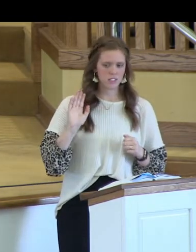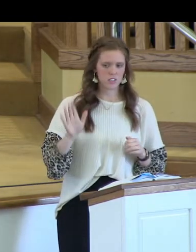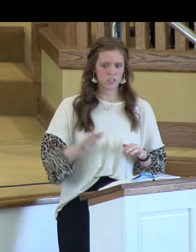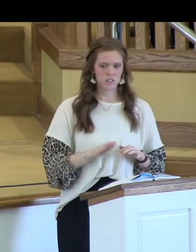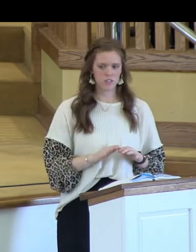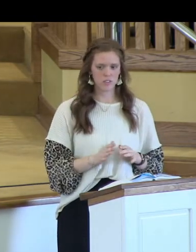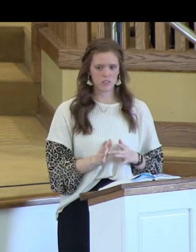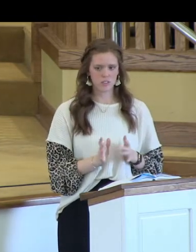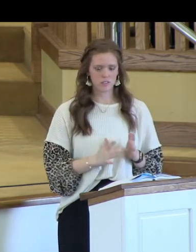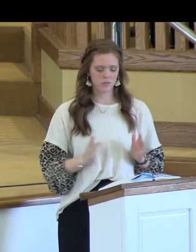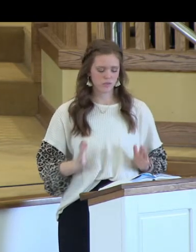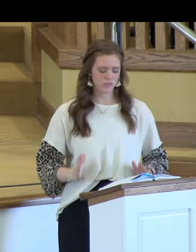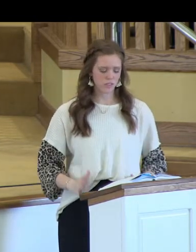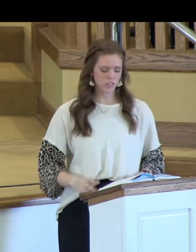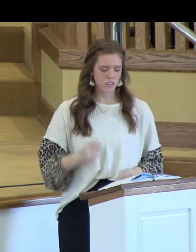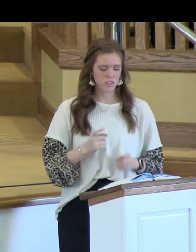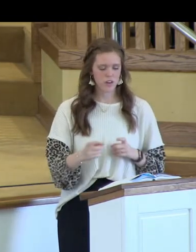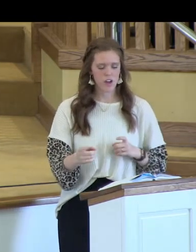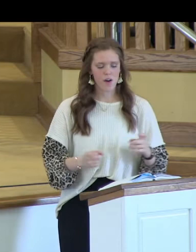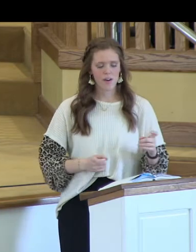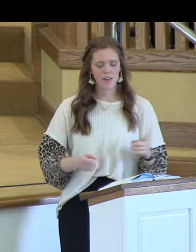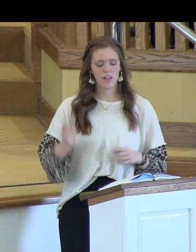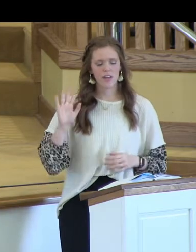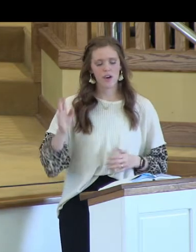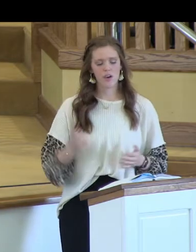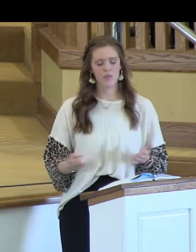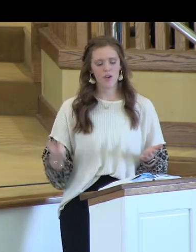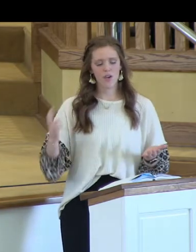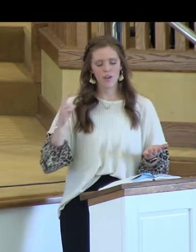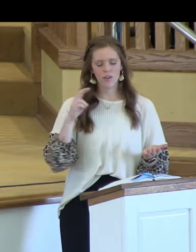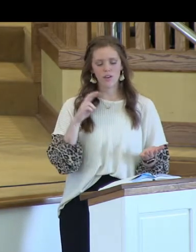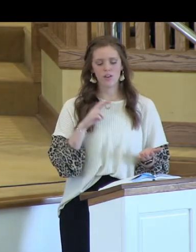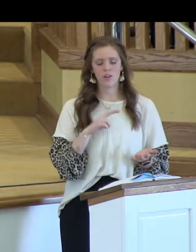saints to reign.